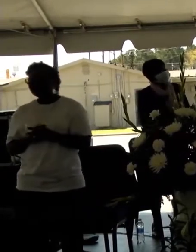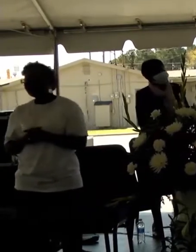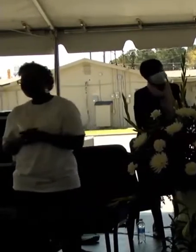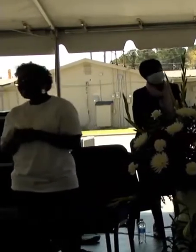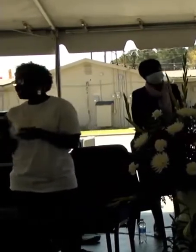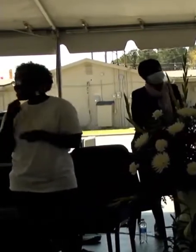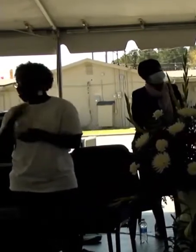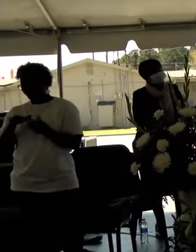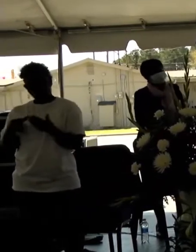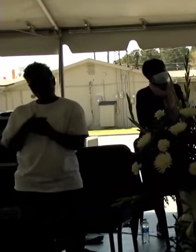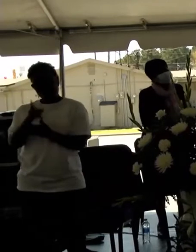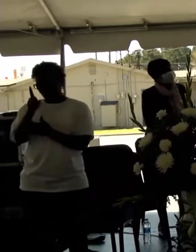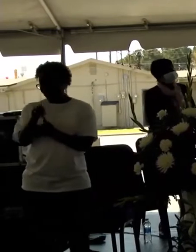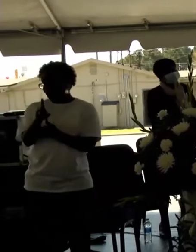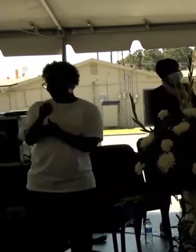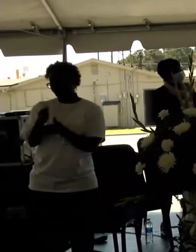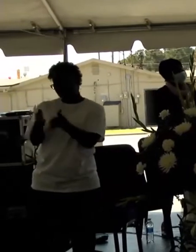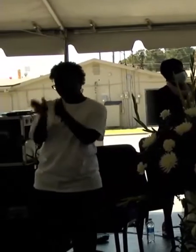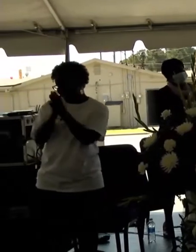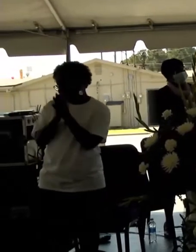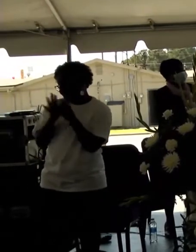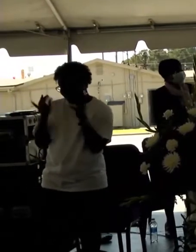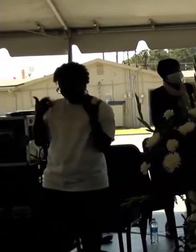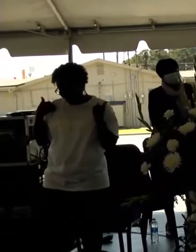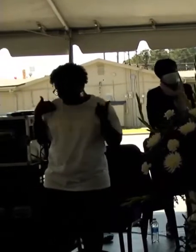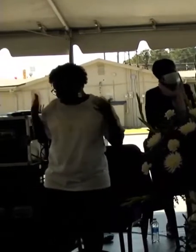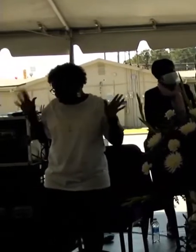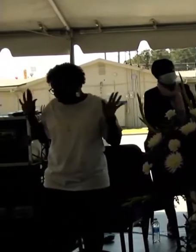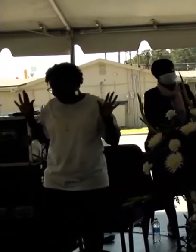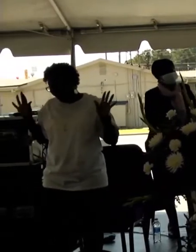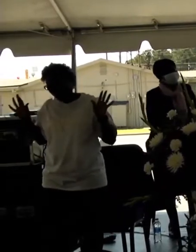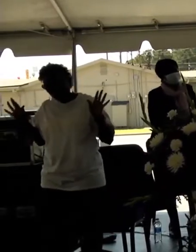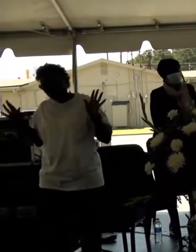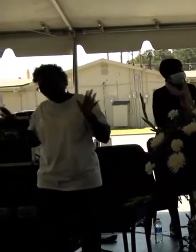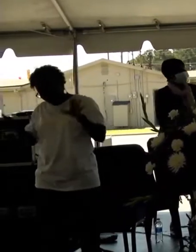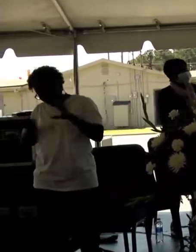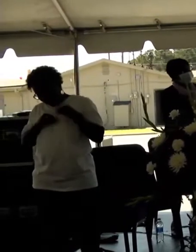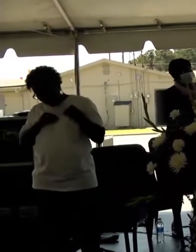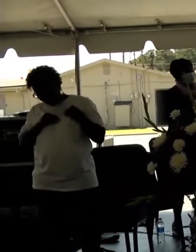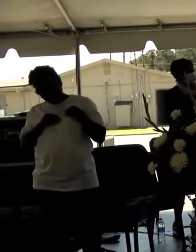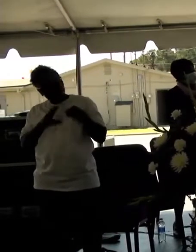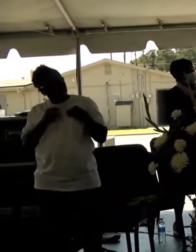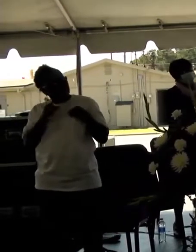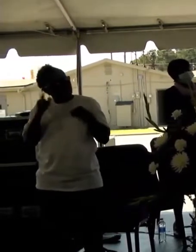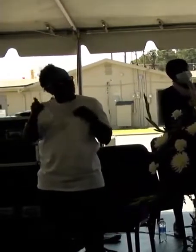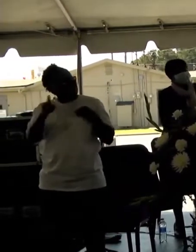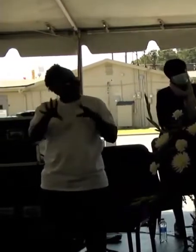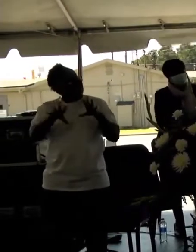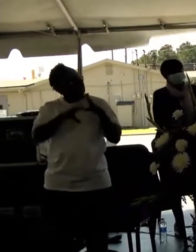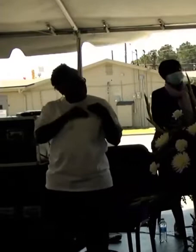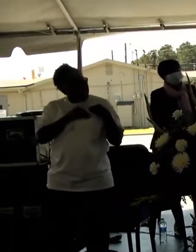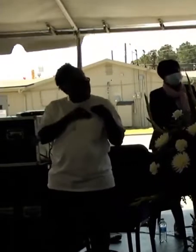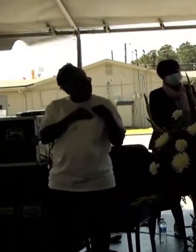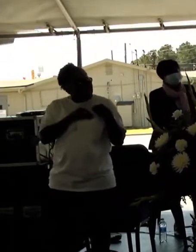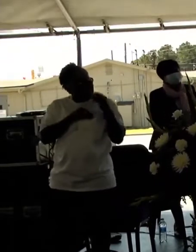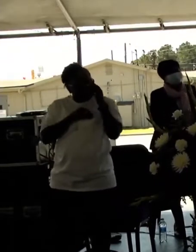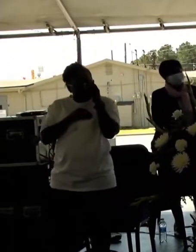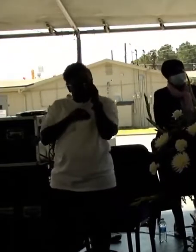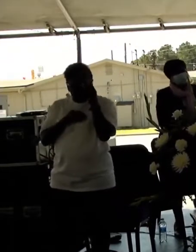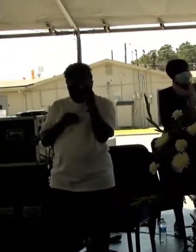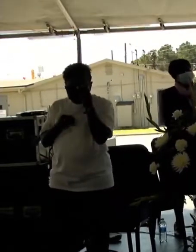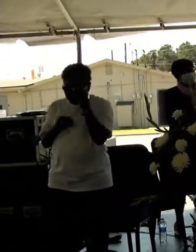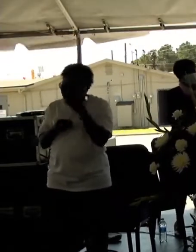all he said, all you got to do is ask. All you got to receive. And you receive. You got to receive. Because I want to